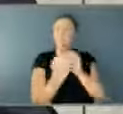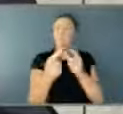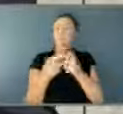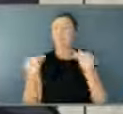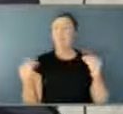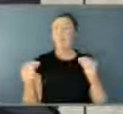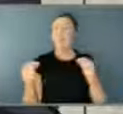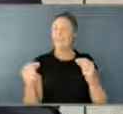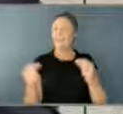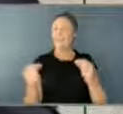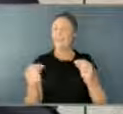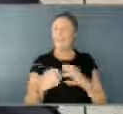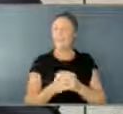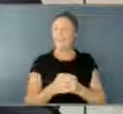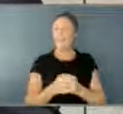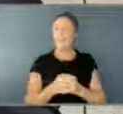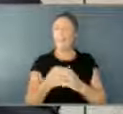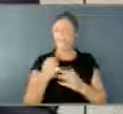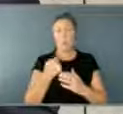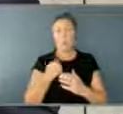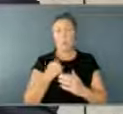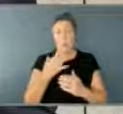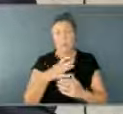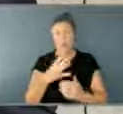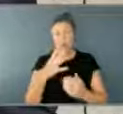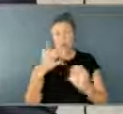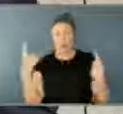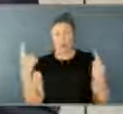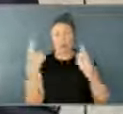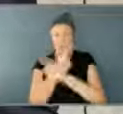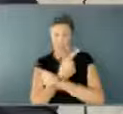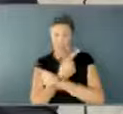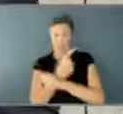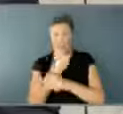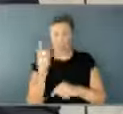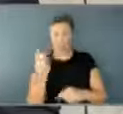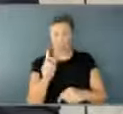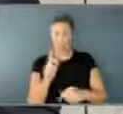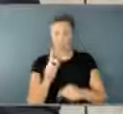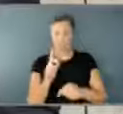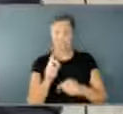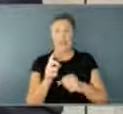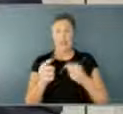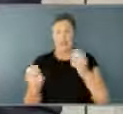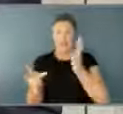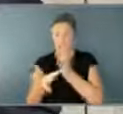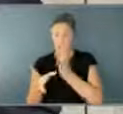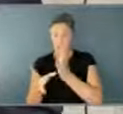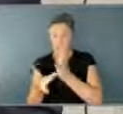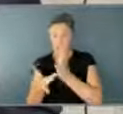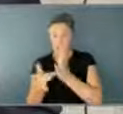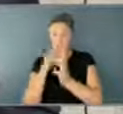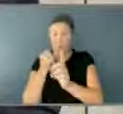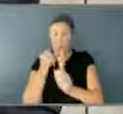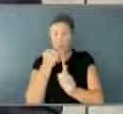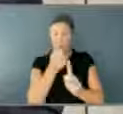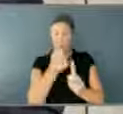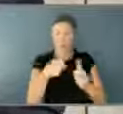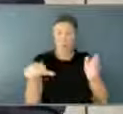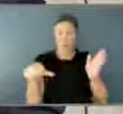focused on the big challenge here, which is the technologies which transform our economies, so you maintain and build on